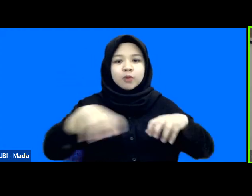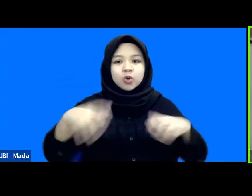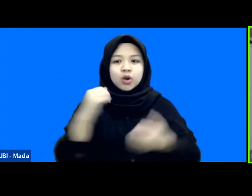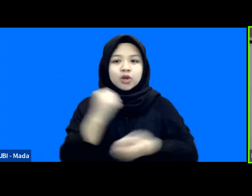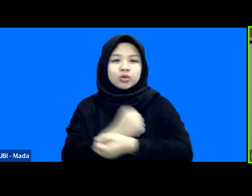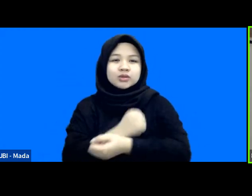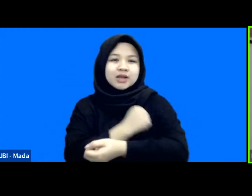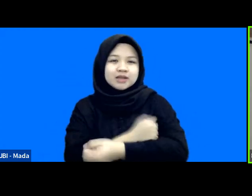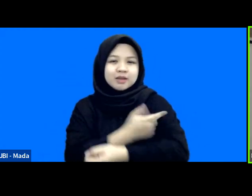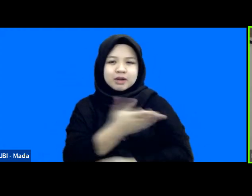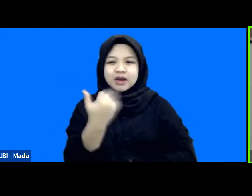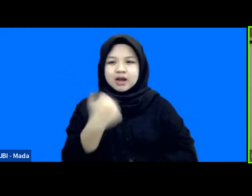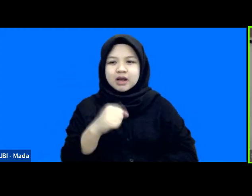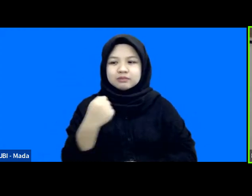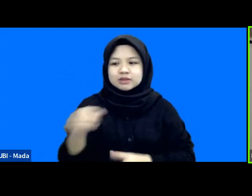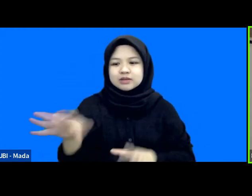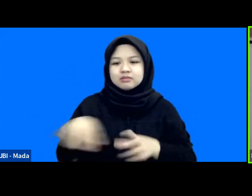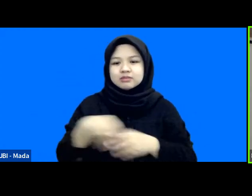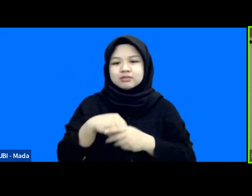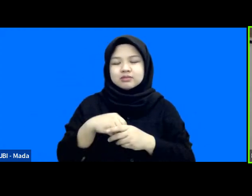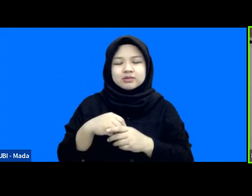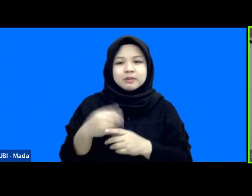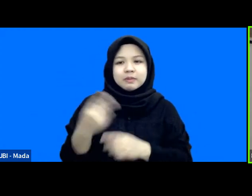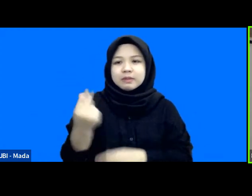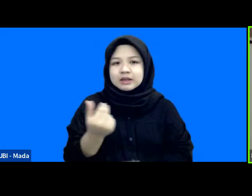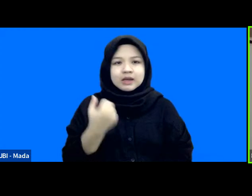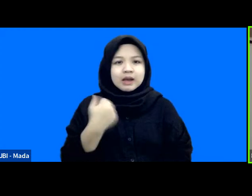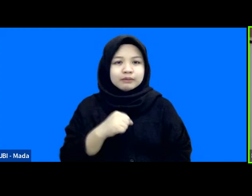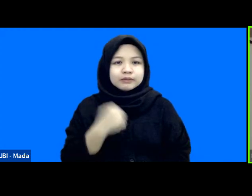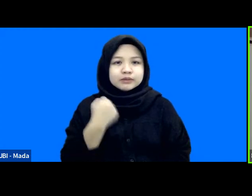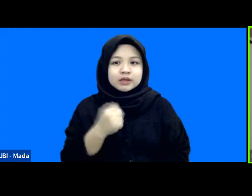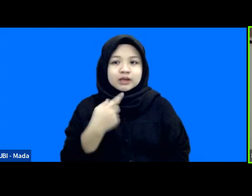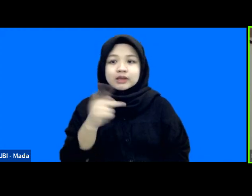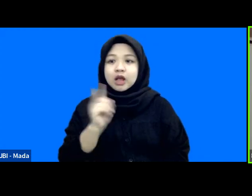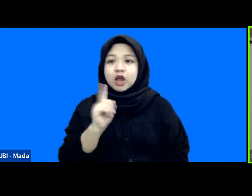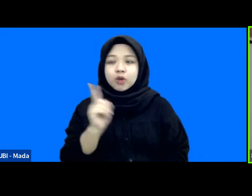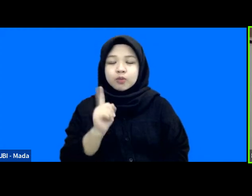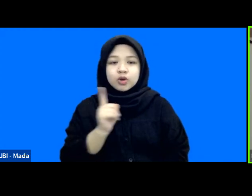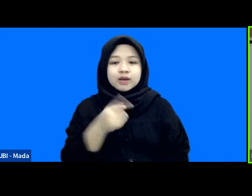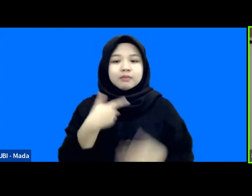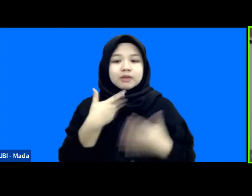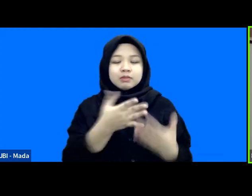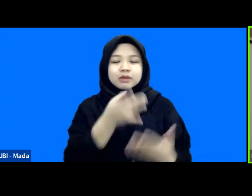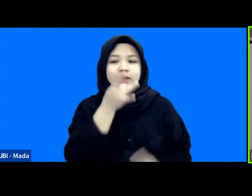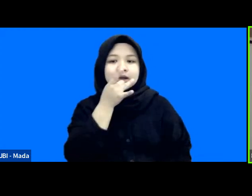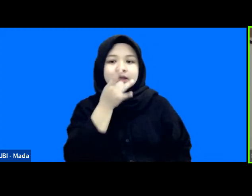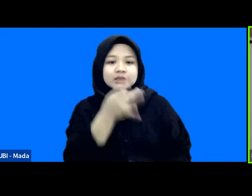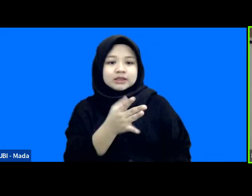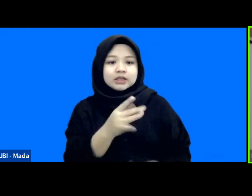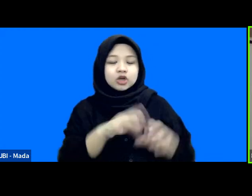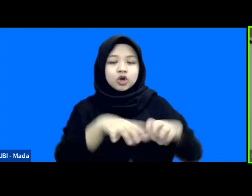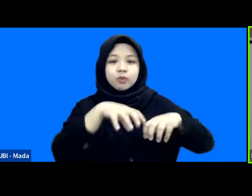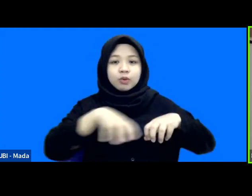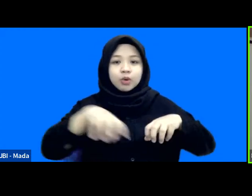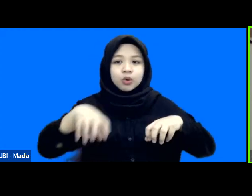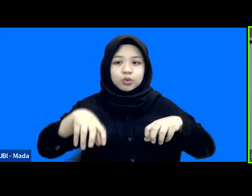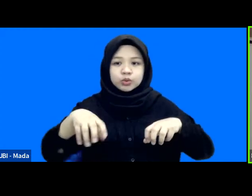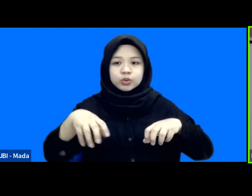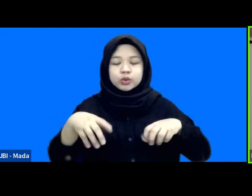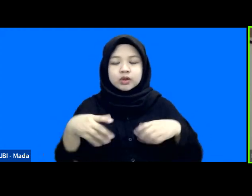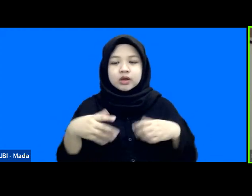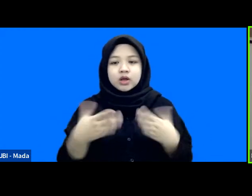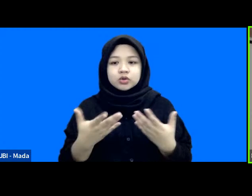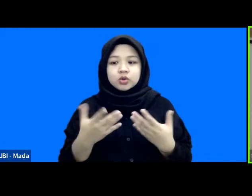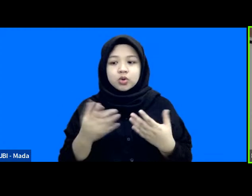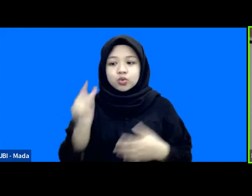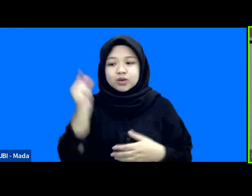simple. As I said, we should not allow any proprietary technology in education because education is about young children and we cannot make